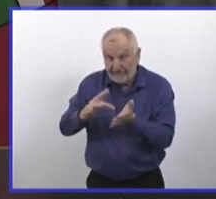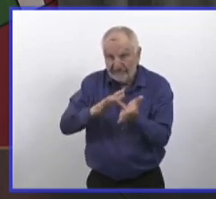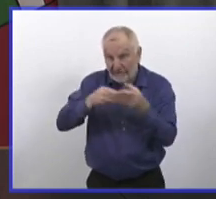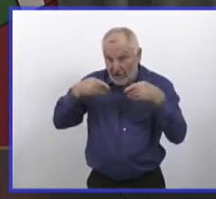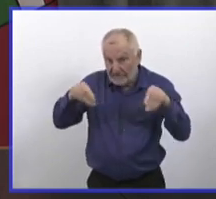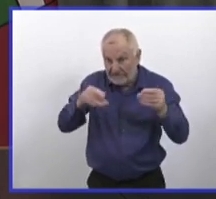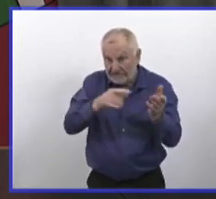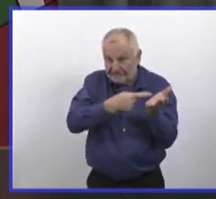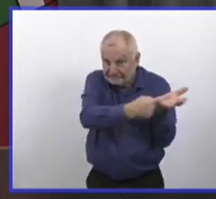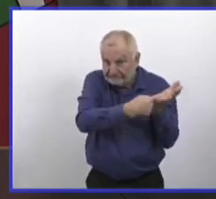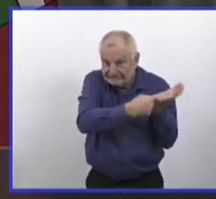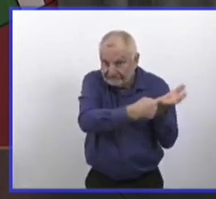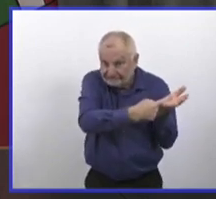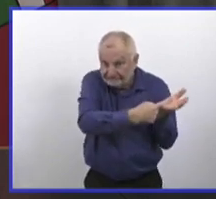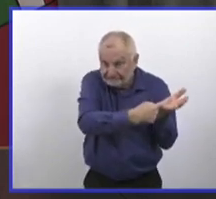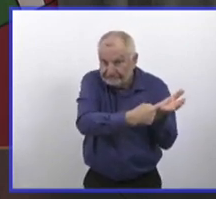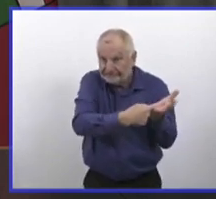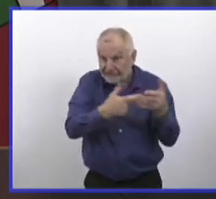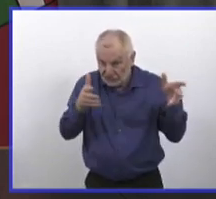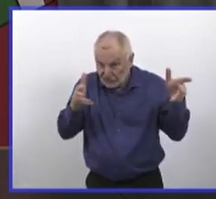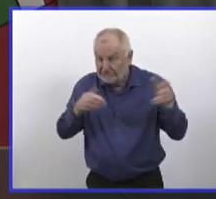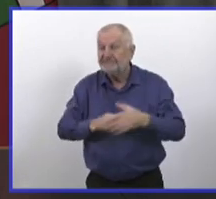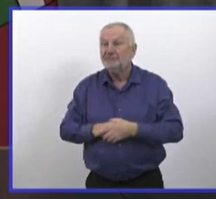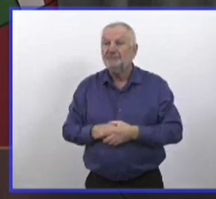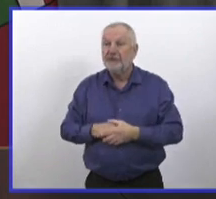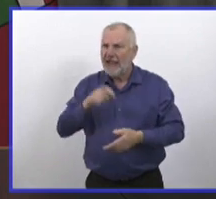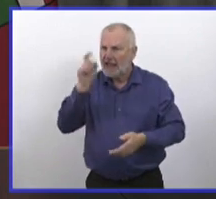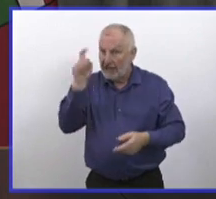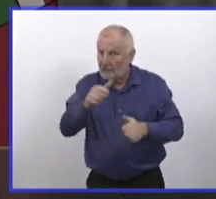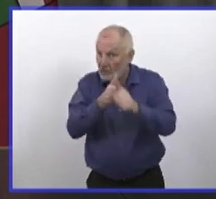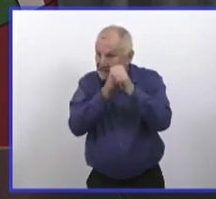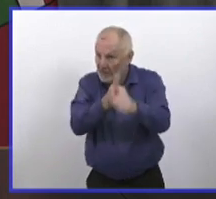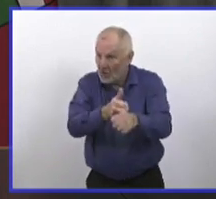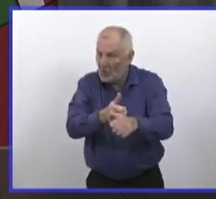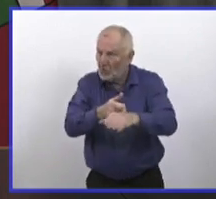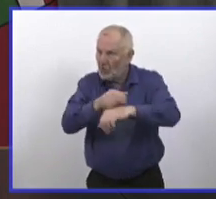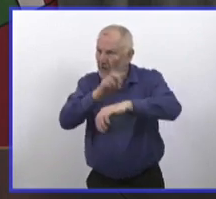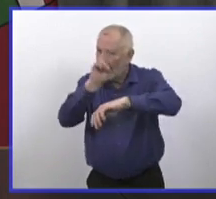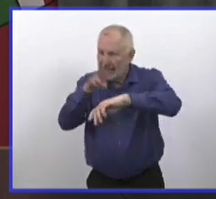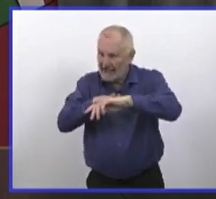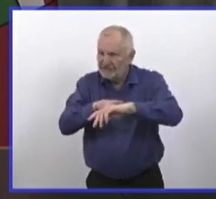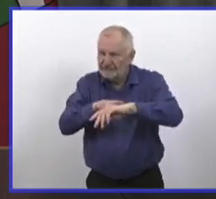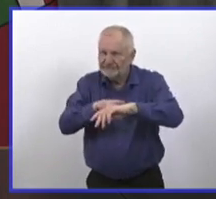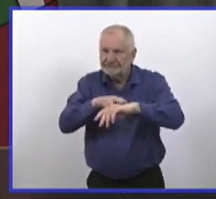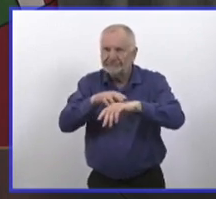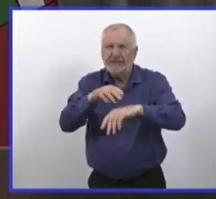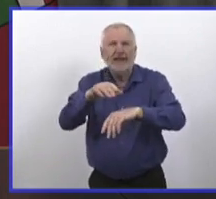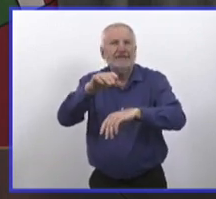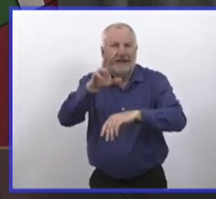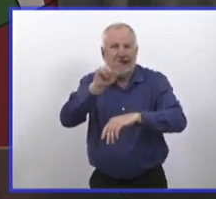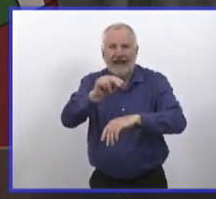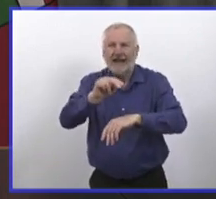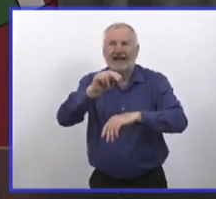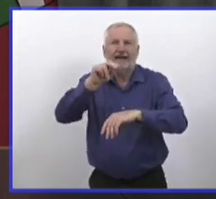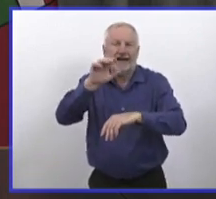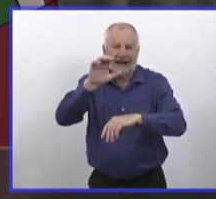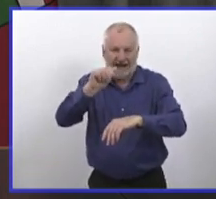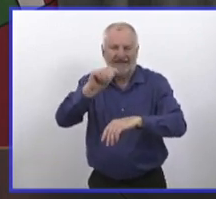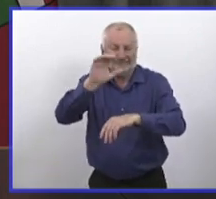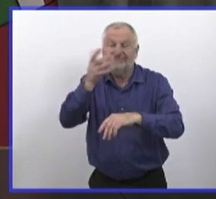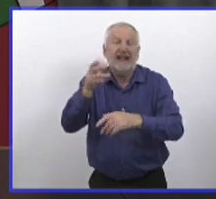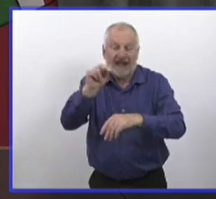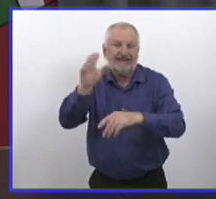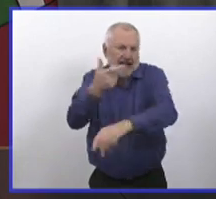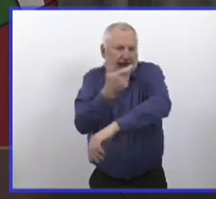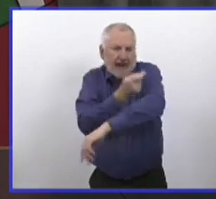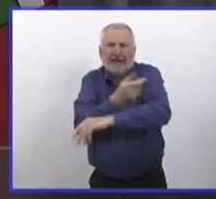the National Advisory Committee on Immunization, the clinical data, the local, national, and global